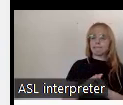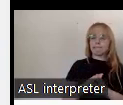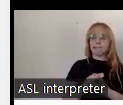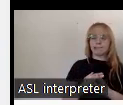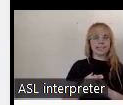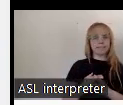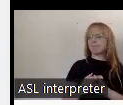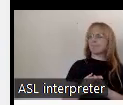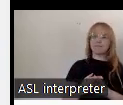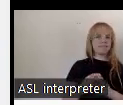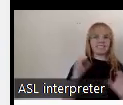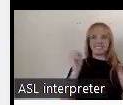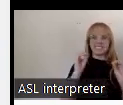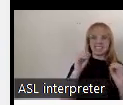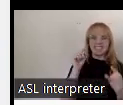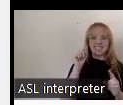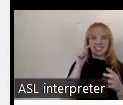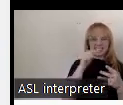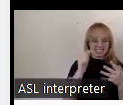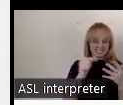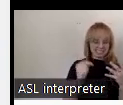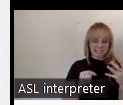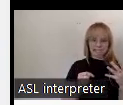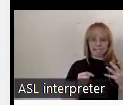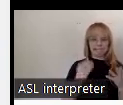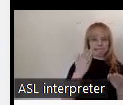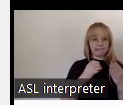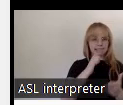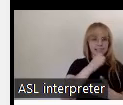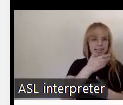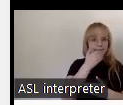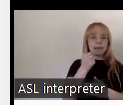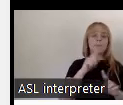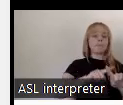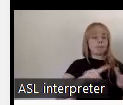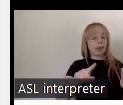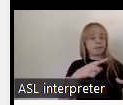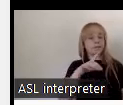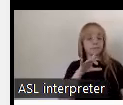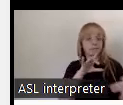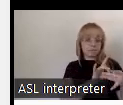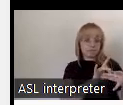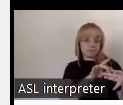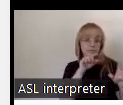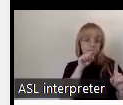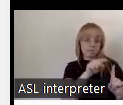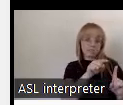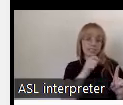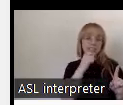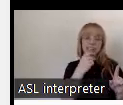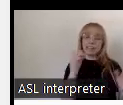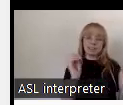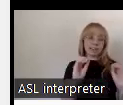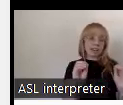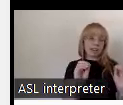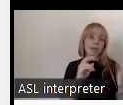to have none of these, but what we're referring to is that by saying none of these, you're not